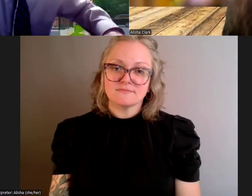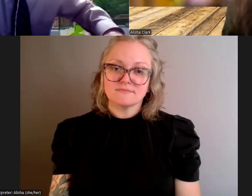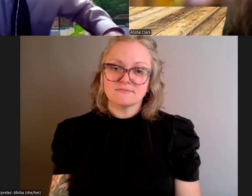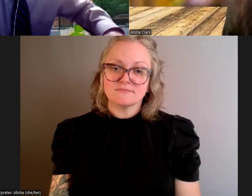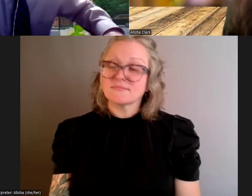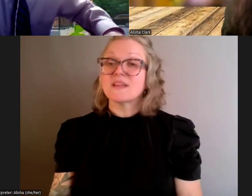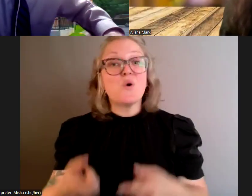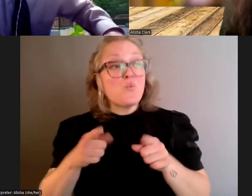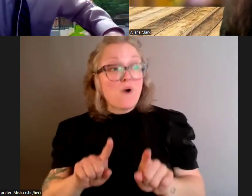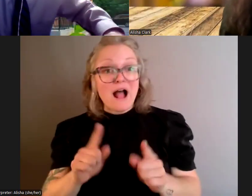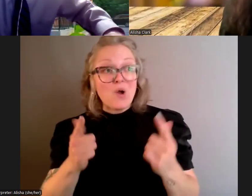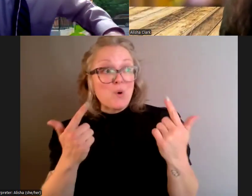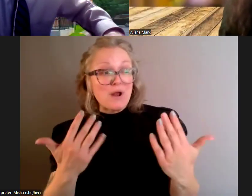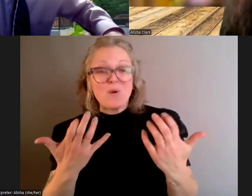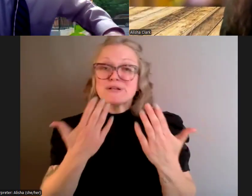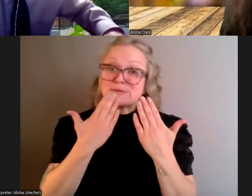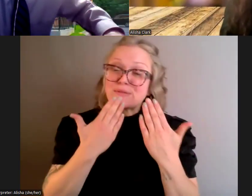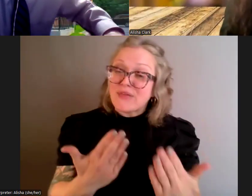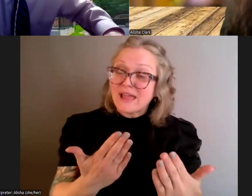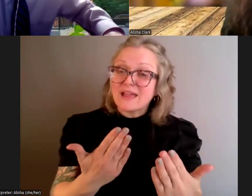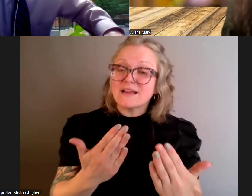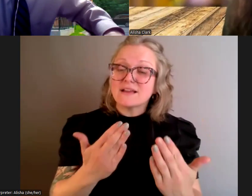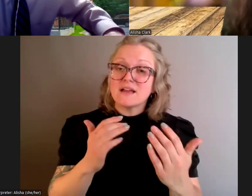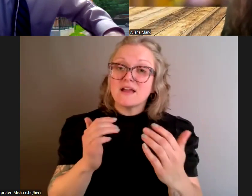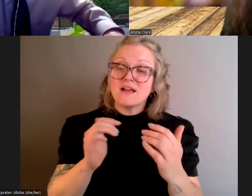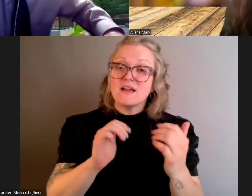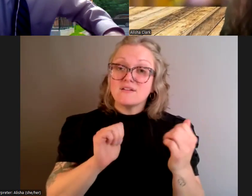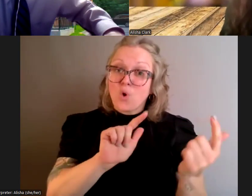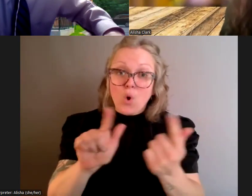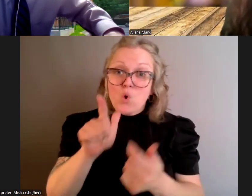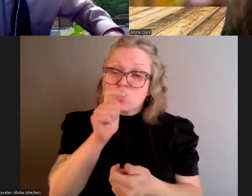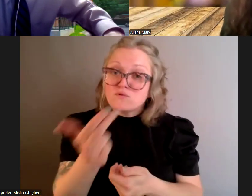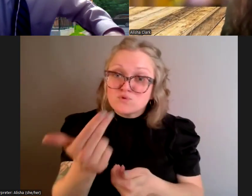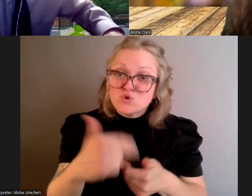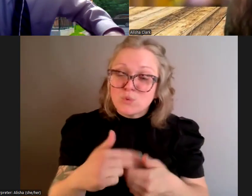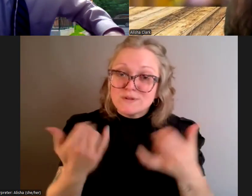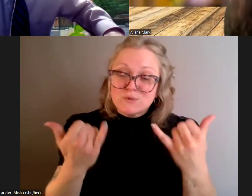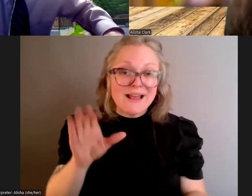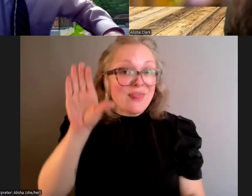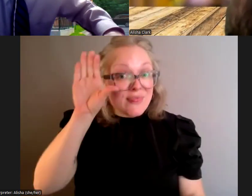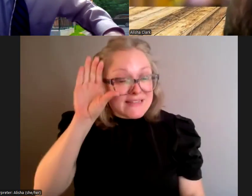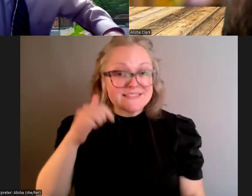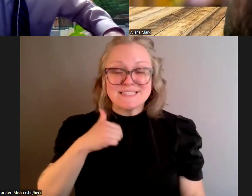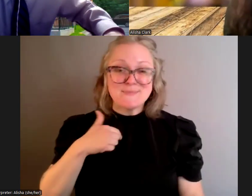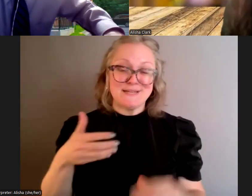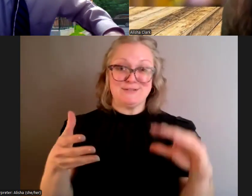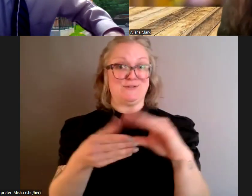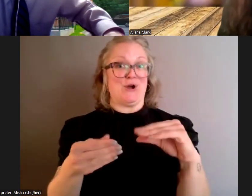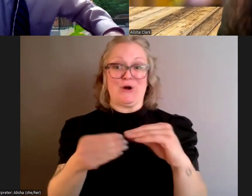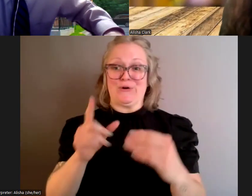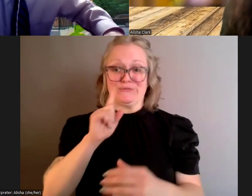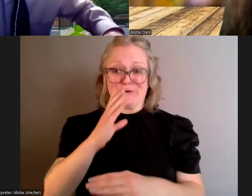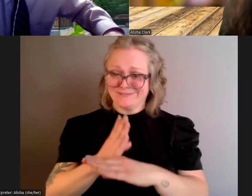And while we're waiting, I just want to thank everybody for attending today and for listening to me talk for like an hour